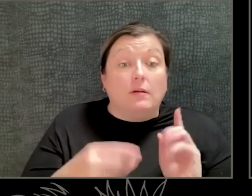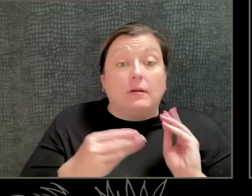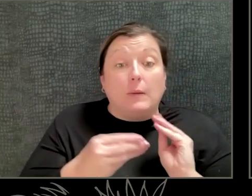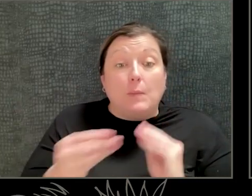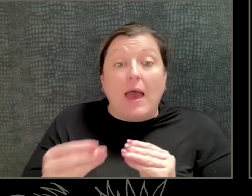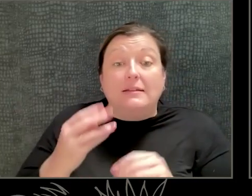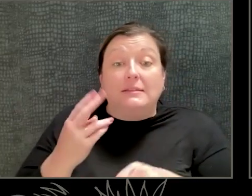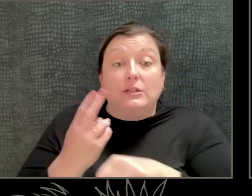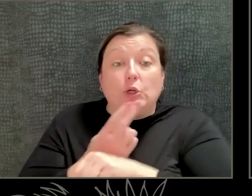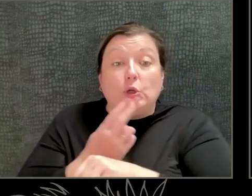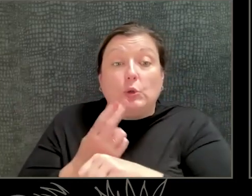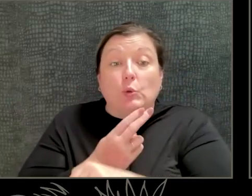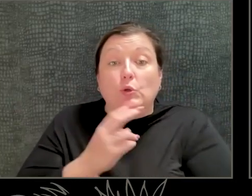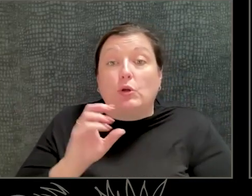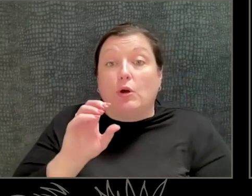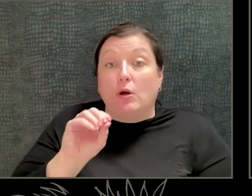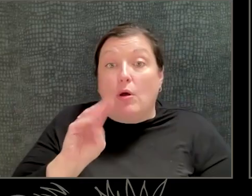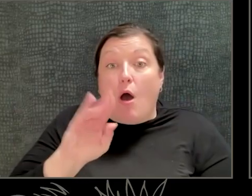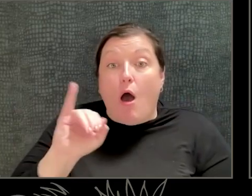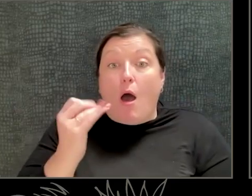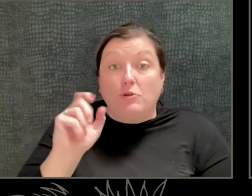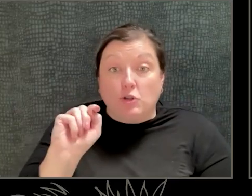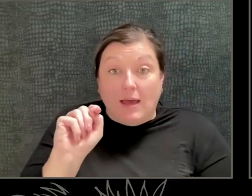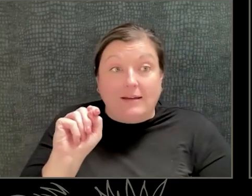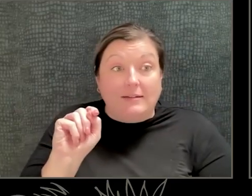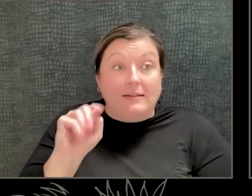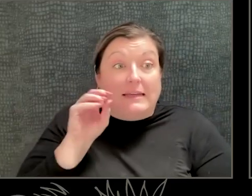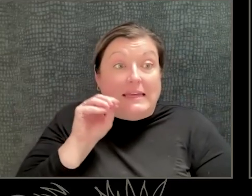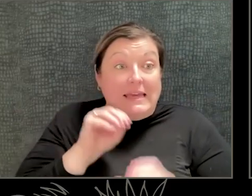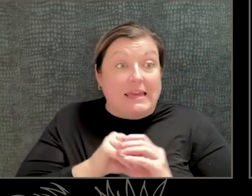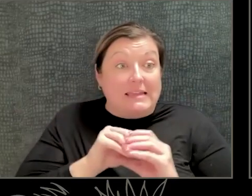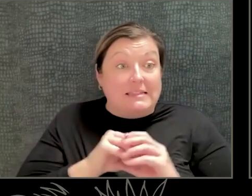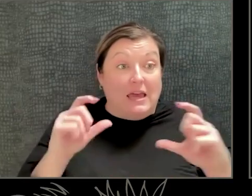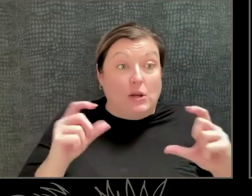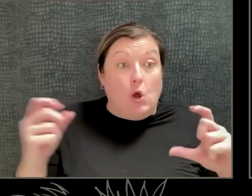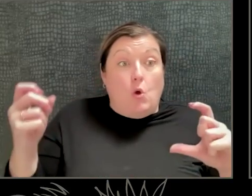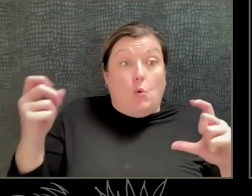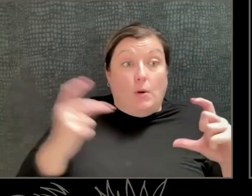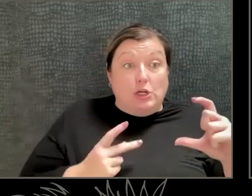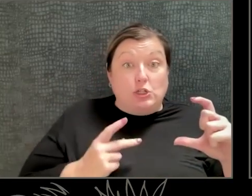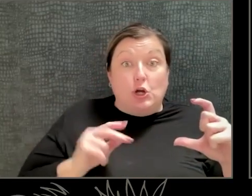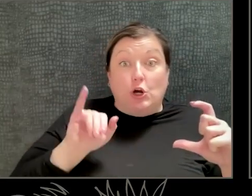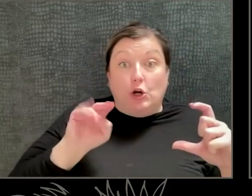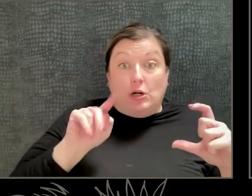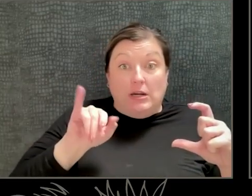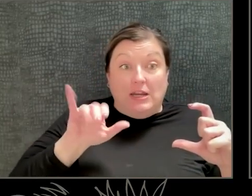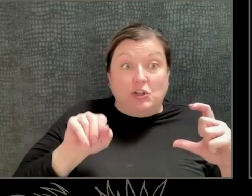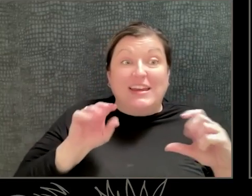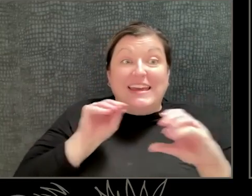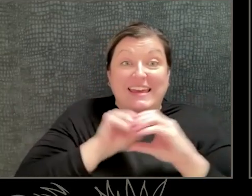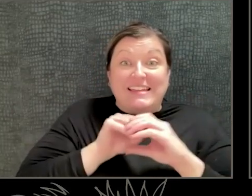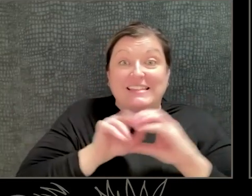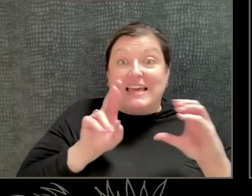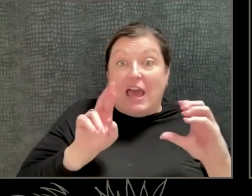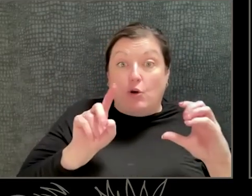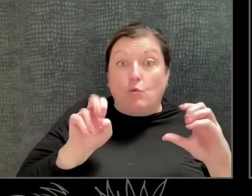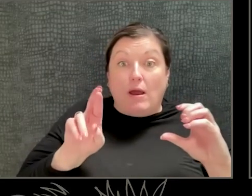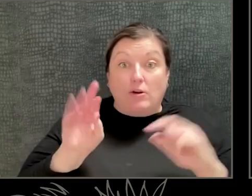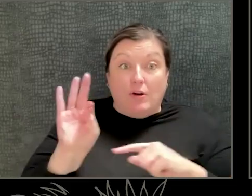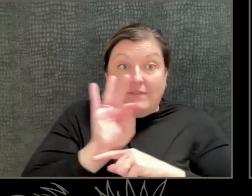object. Inside of that, we are returning an inertia render. Inside of our render function, we have